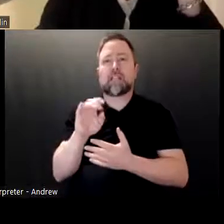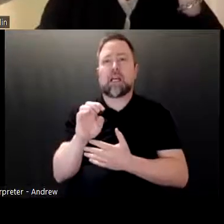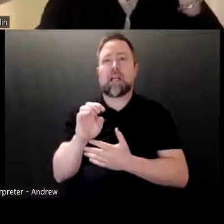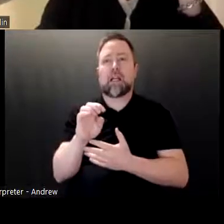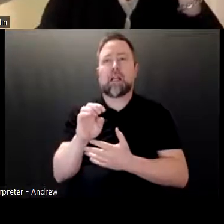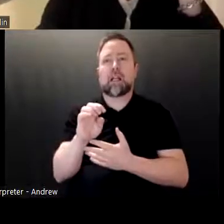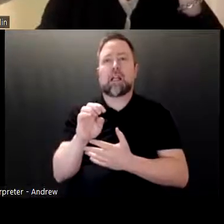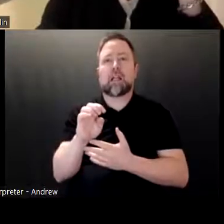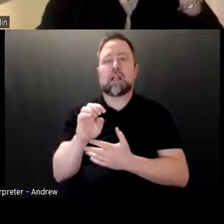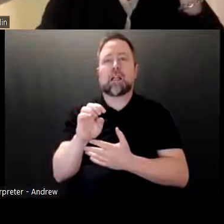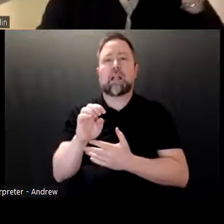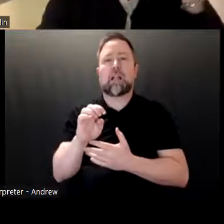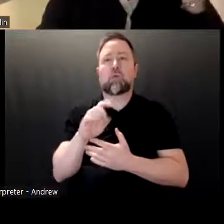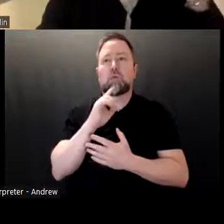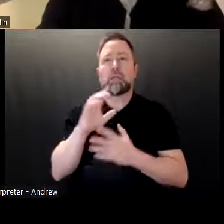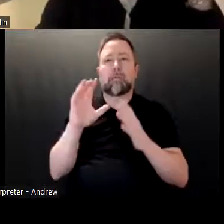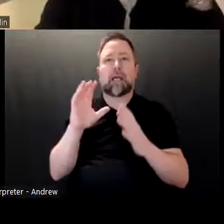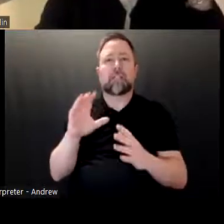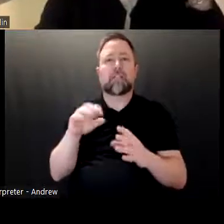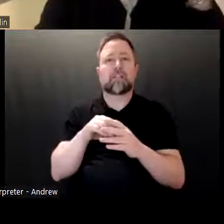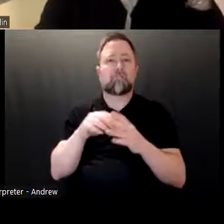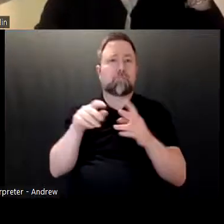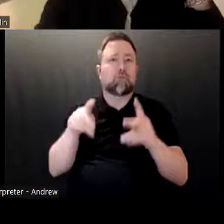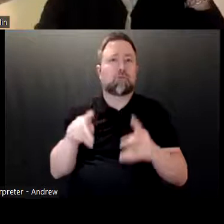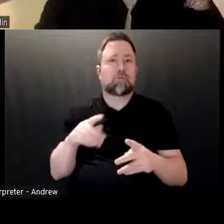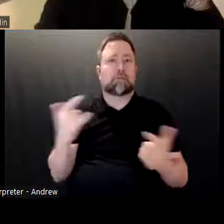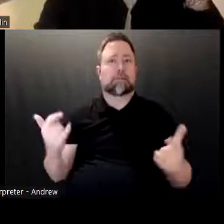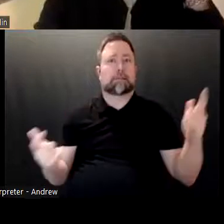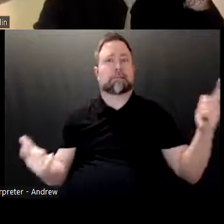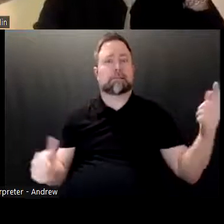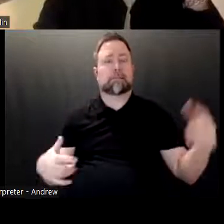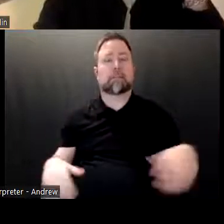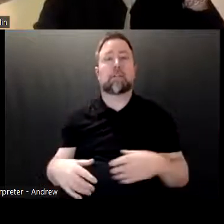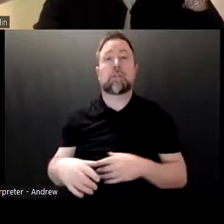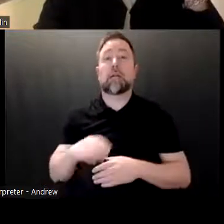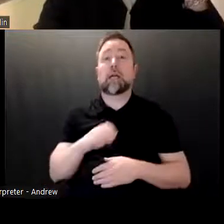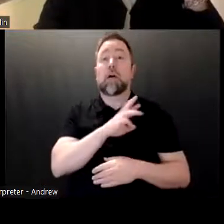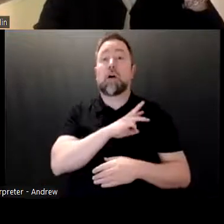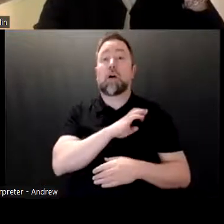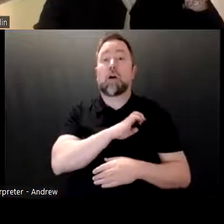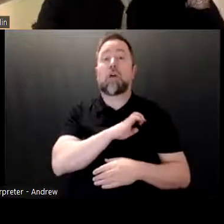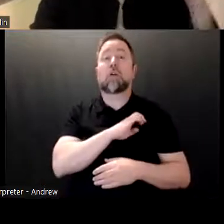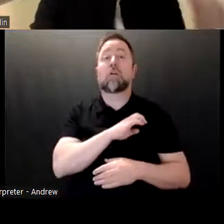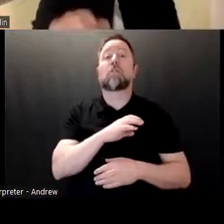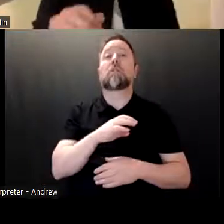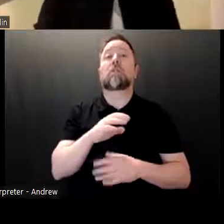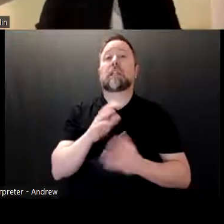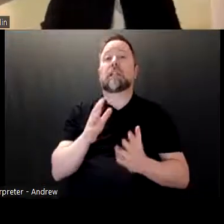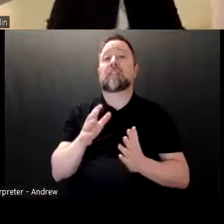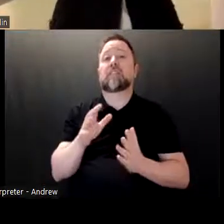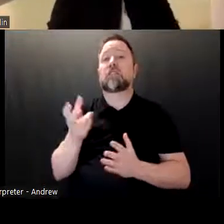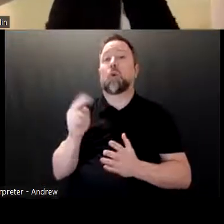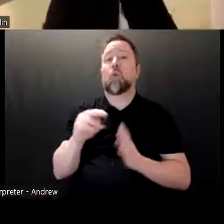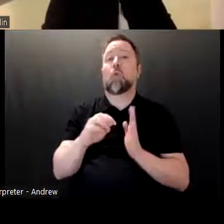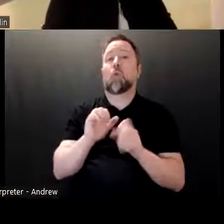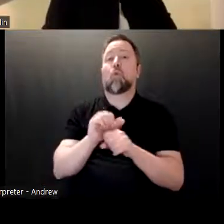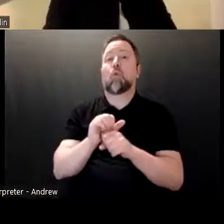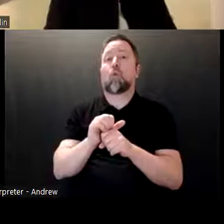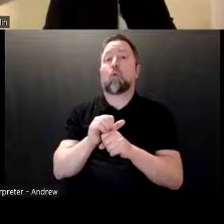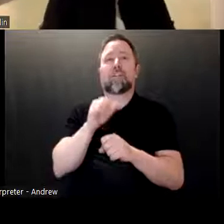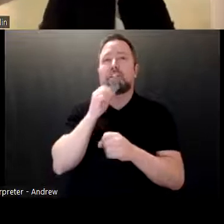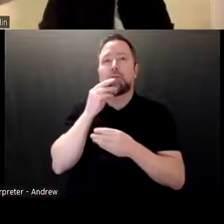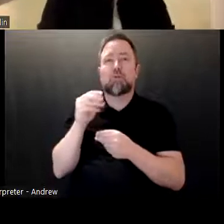works. In the photo on the right, we have a drop front desk of 1925 to 27. This is carved in